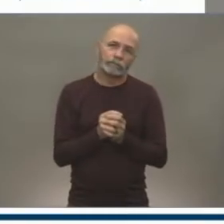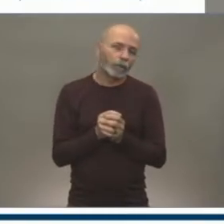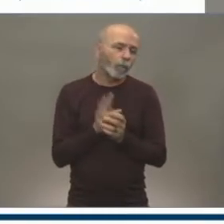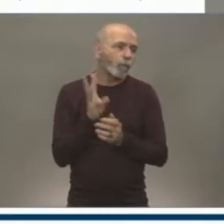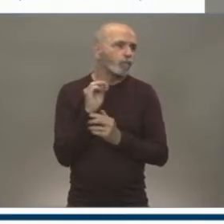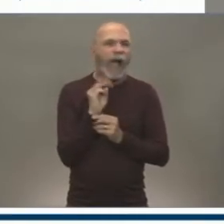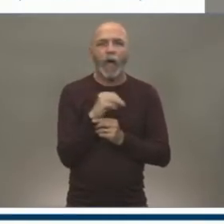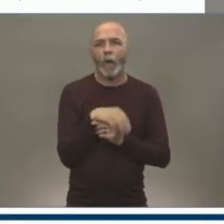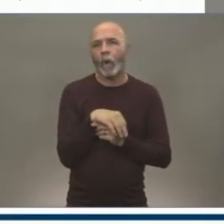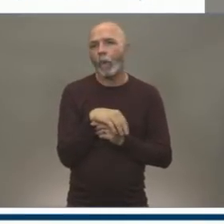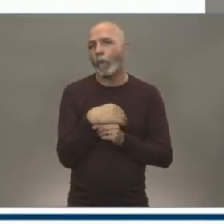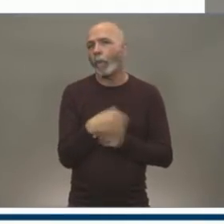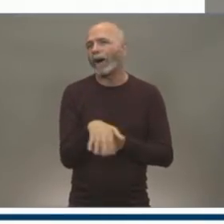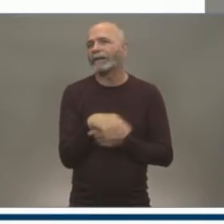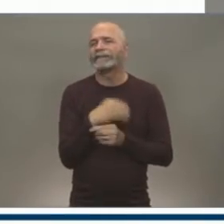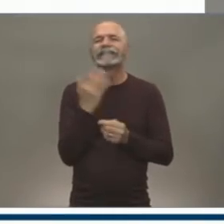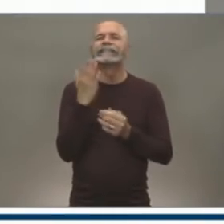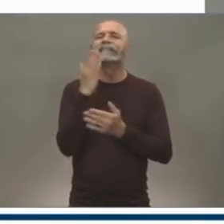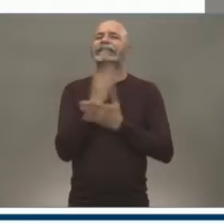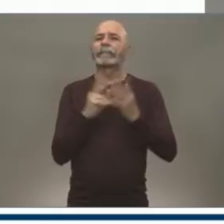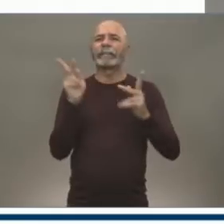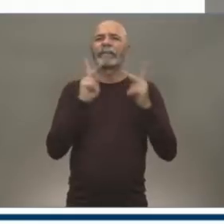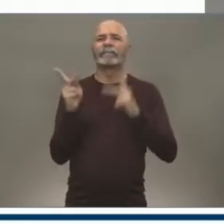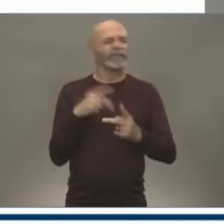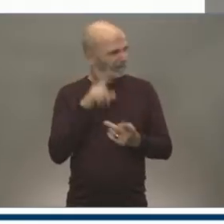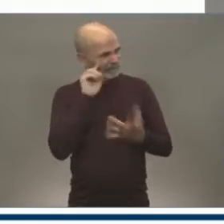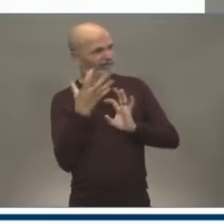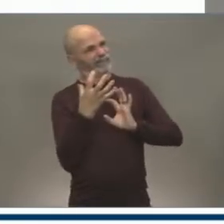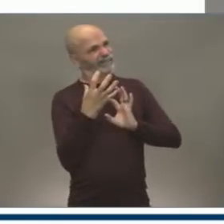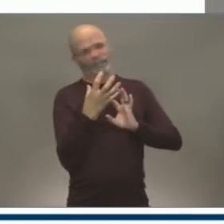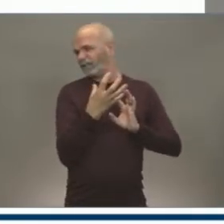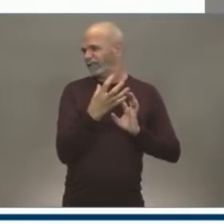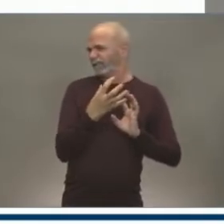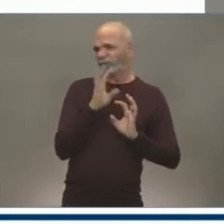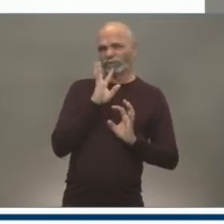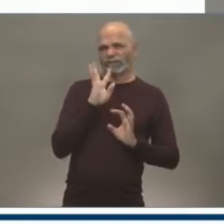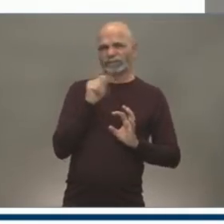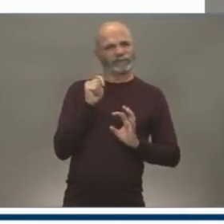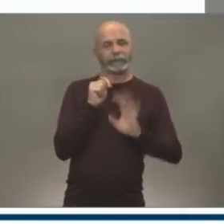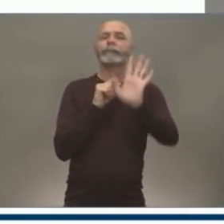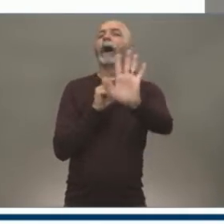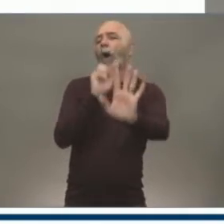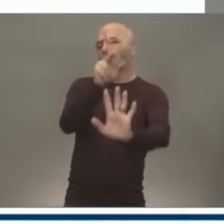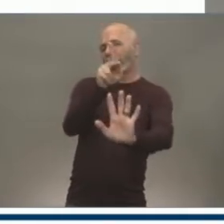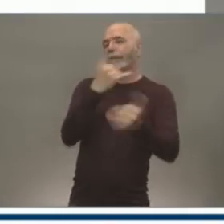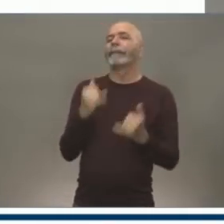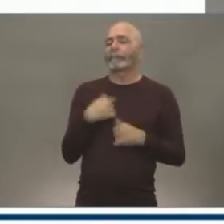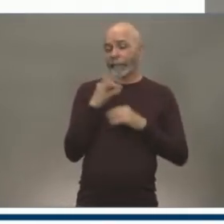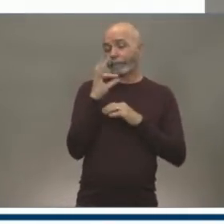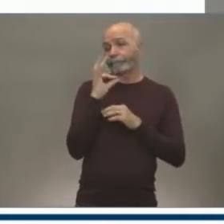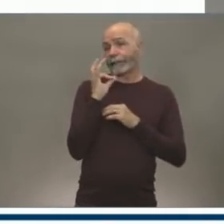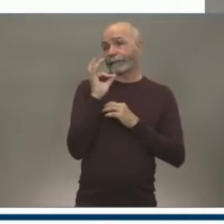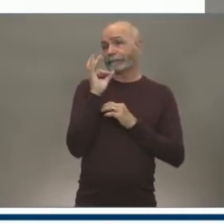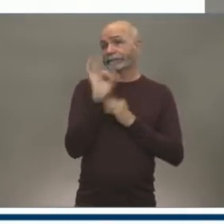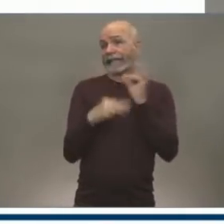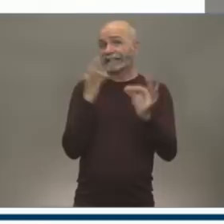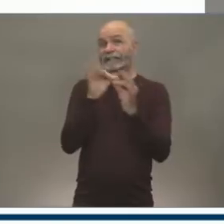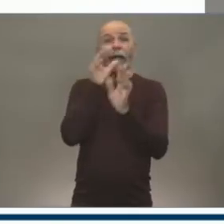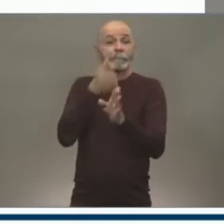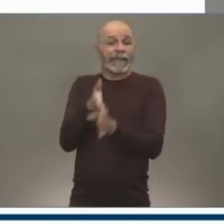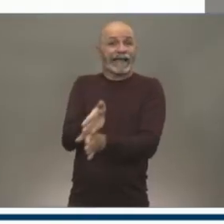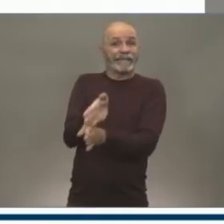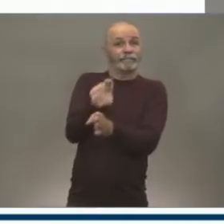also some confusion as well. Our testing strategy is very different now than it was in the first wave of the